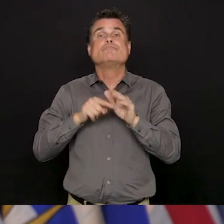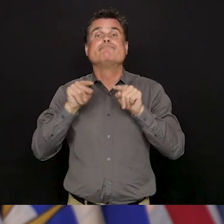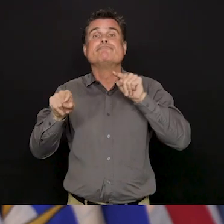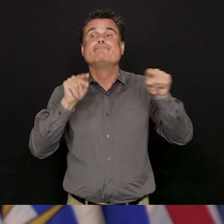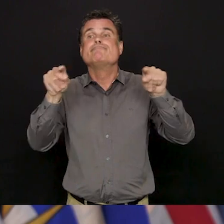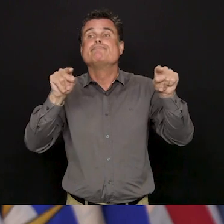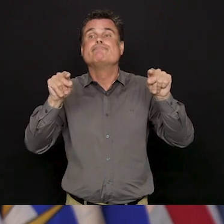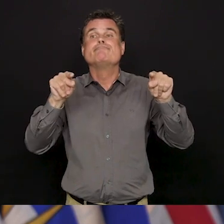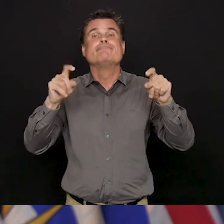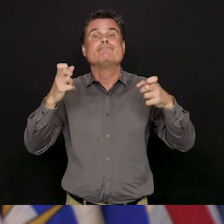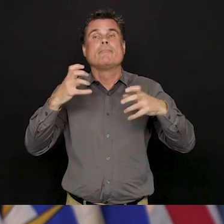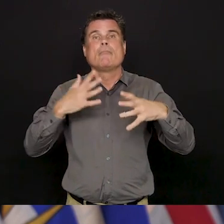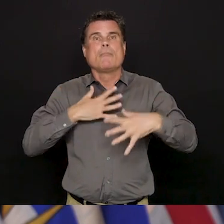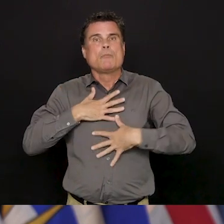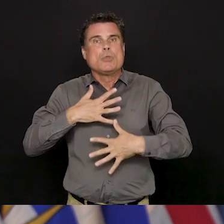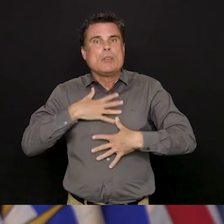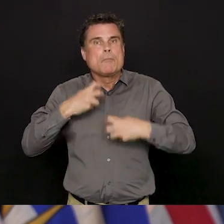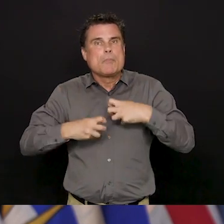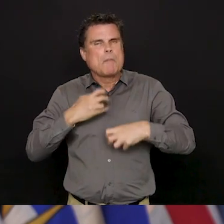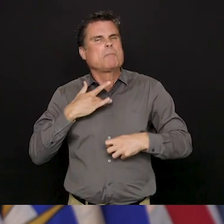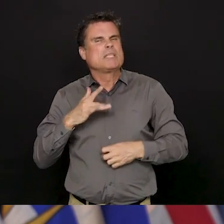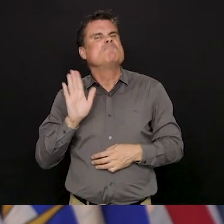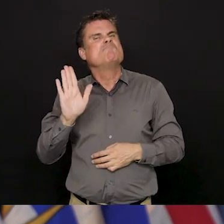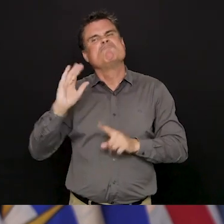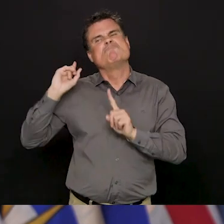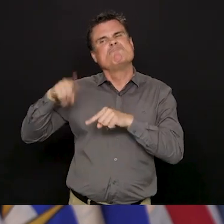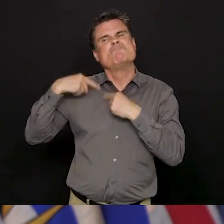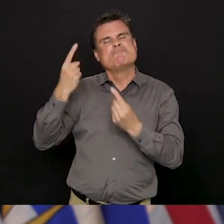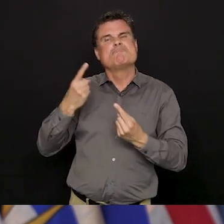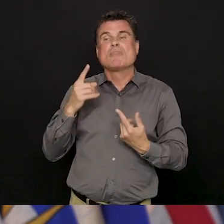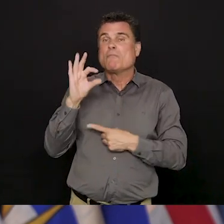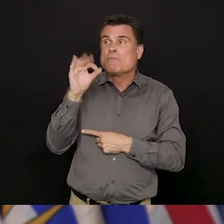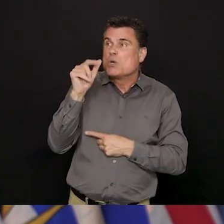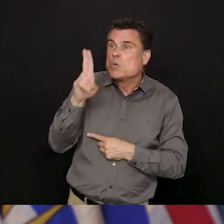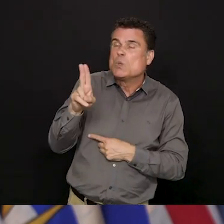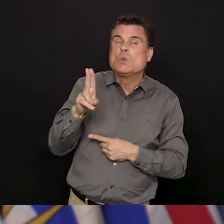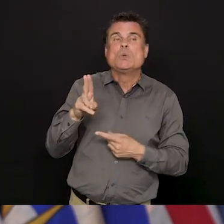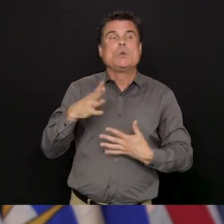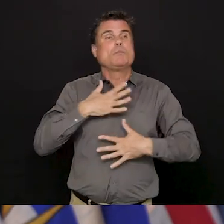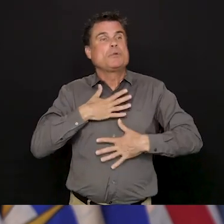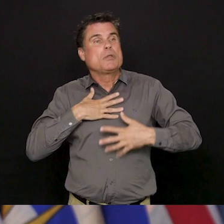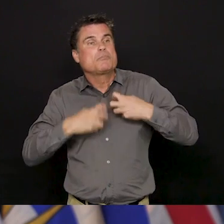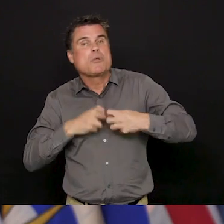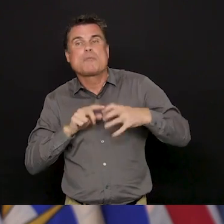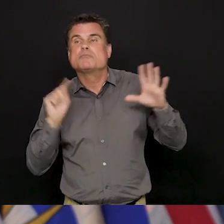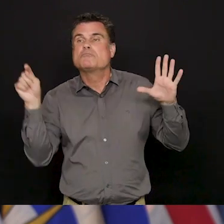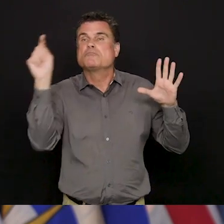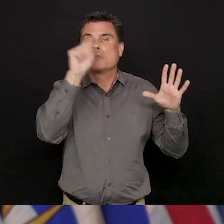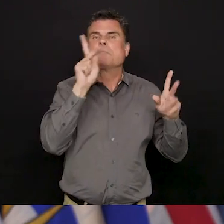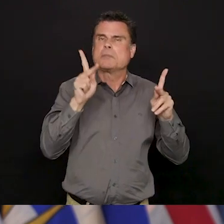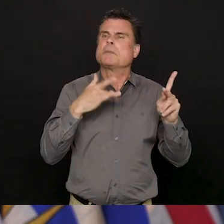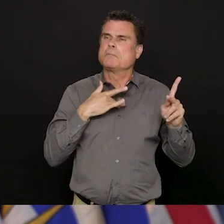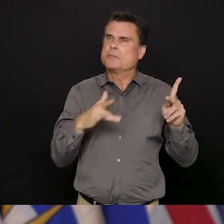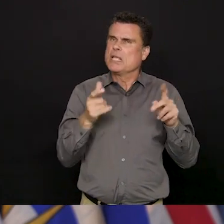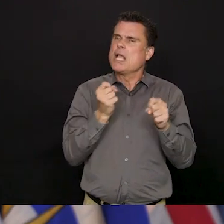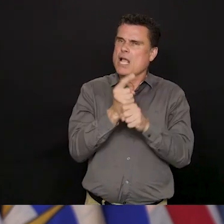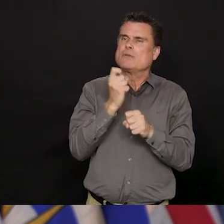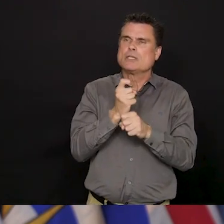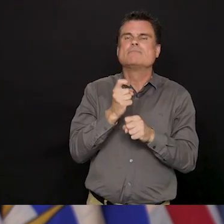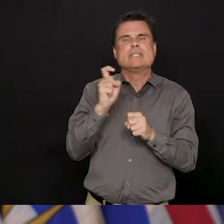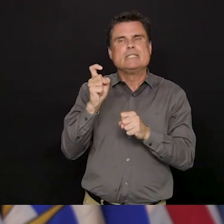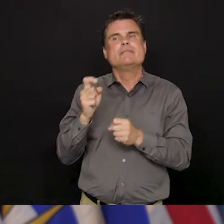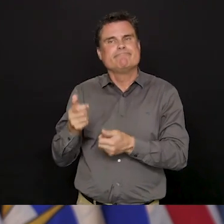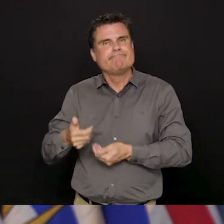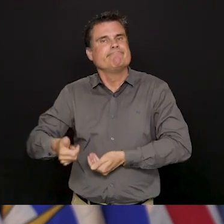year, and we know that this is going to put people in hospital as well. So yes, there is very much a potential of a surge come the